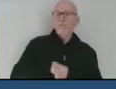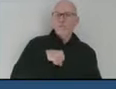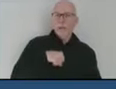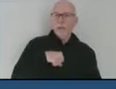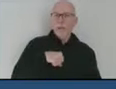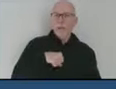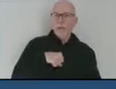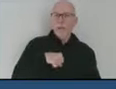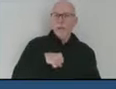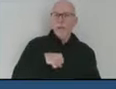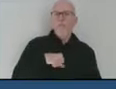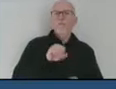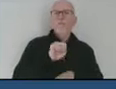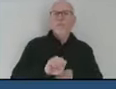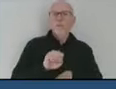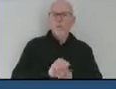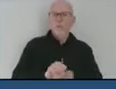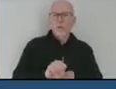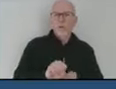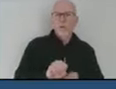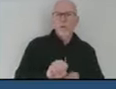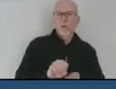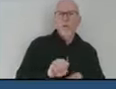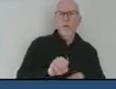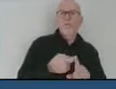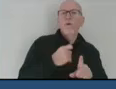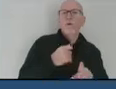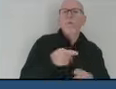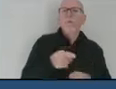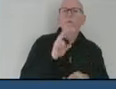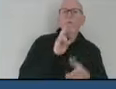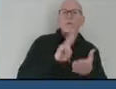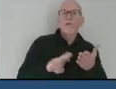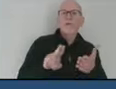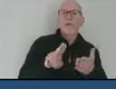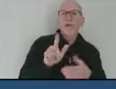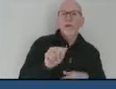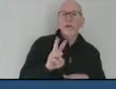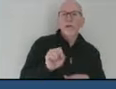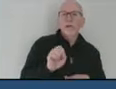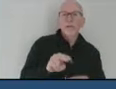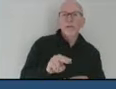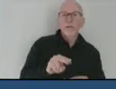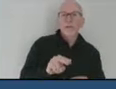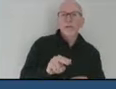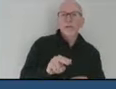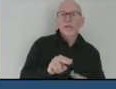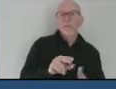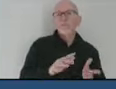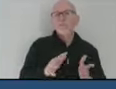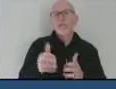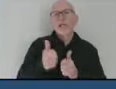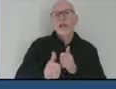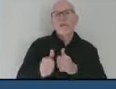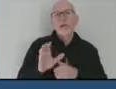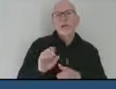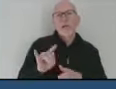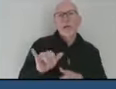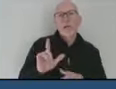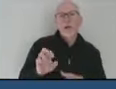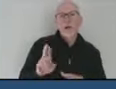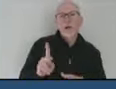proud of the work that from Secretary Lawson to every county clerk to